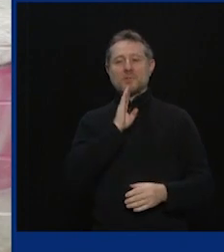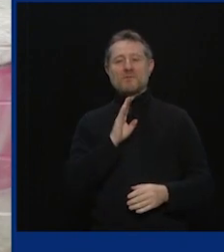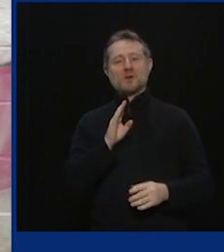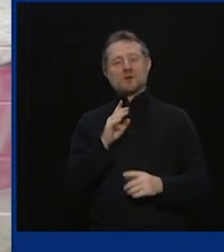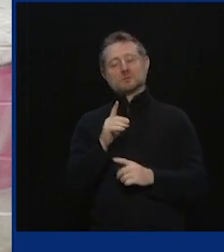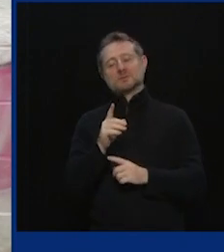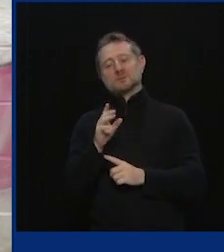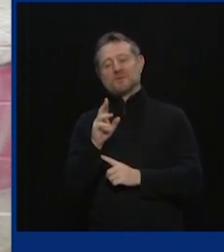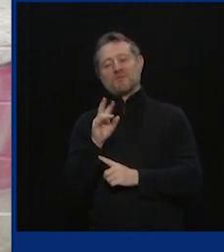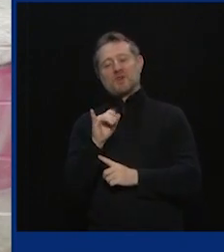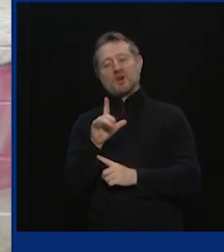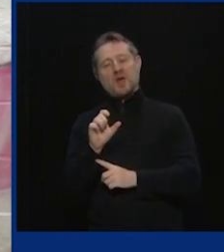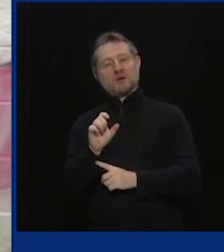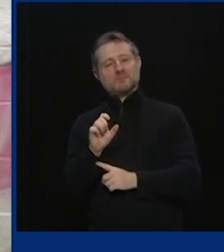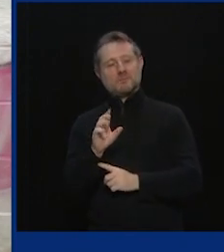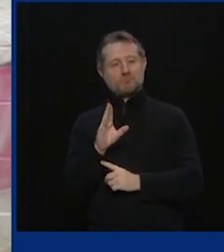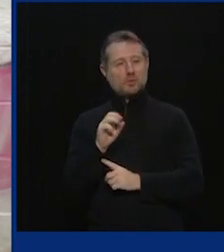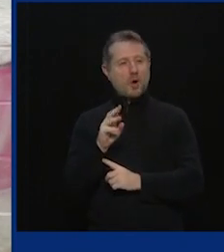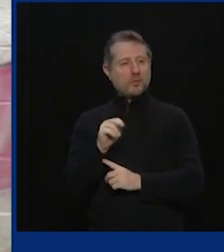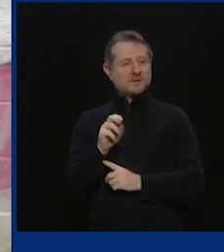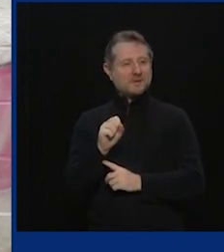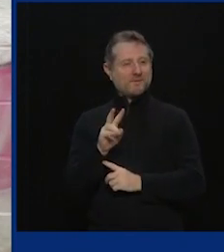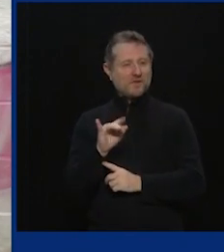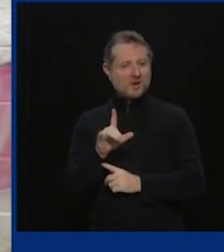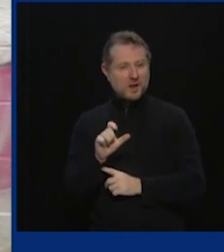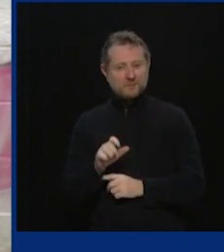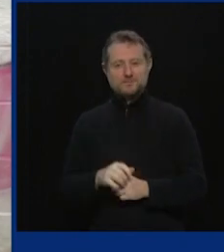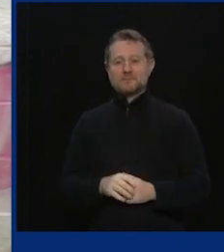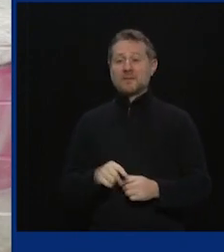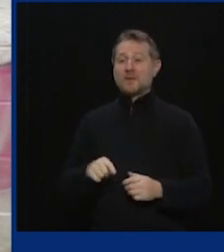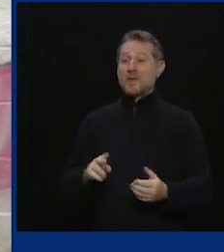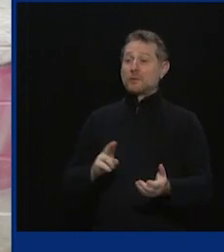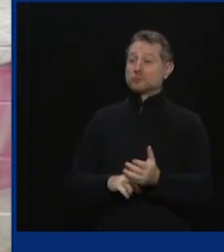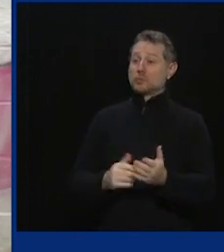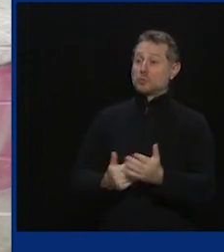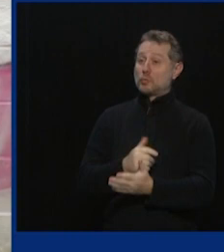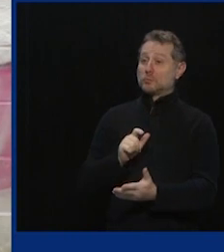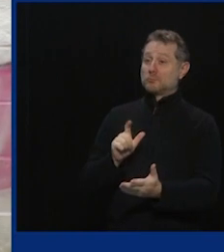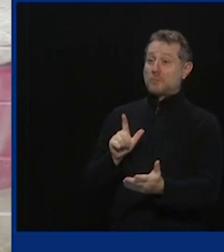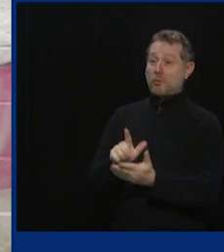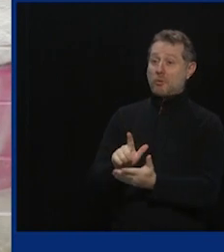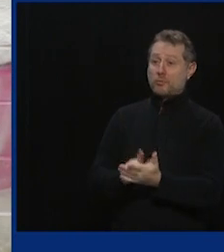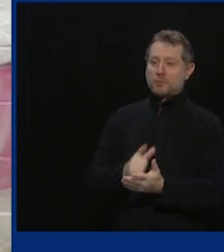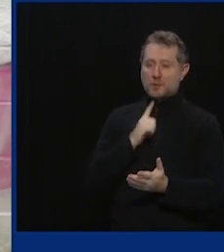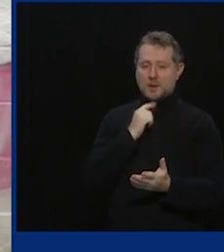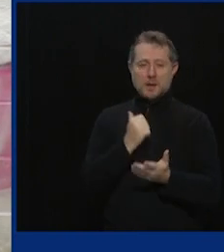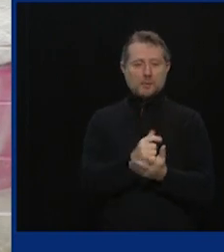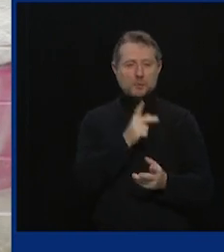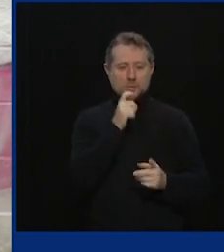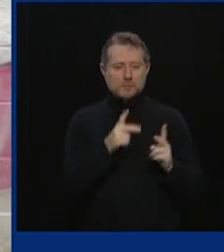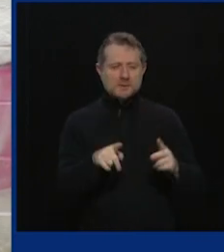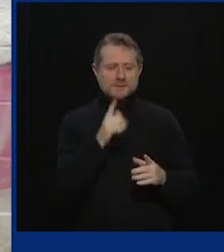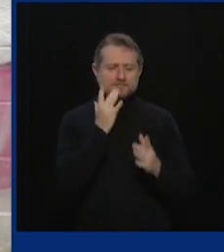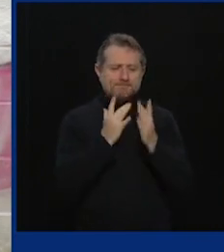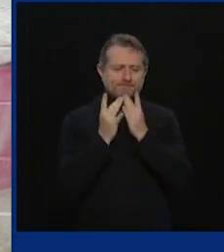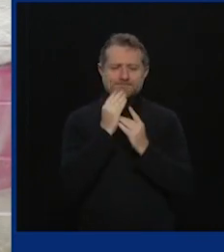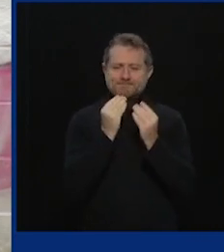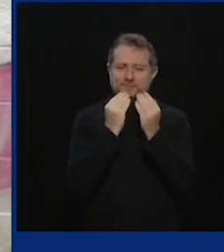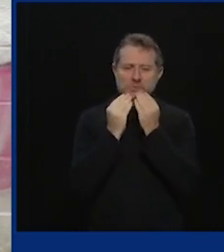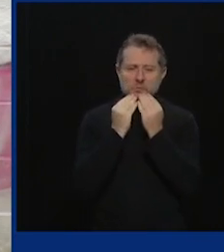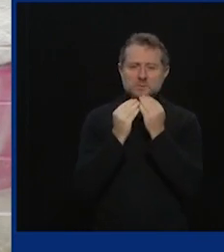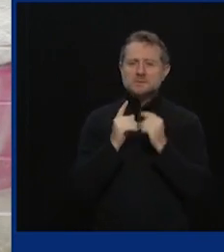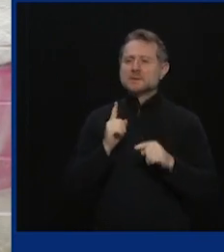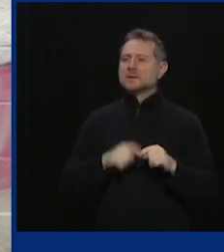this critical legislation that will help many food insecure New Yorkers who cannot prepare or cook food purchased